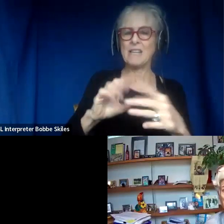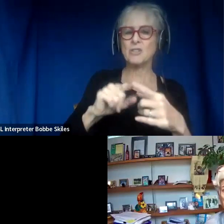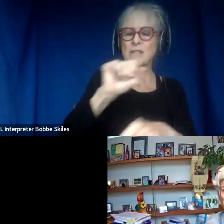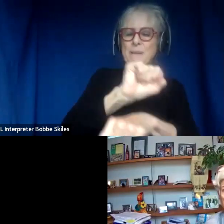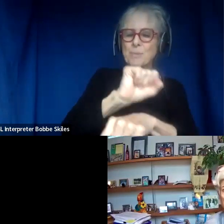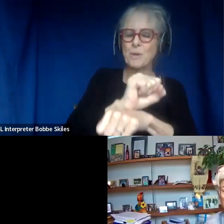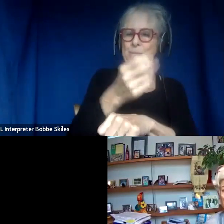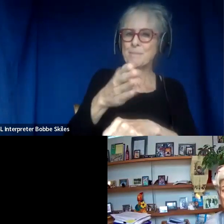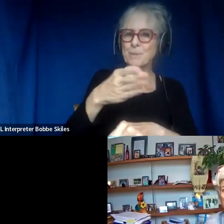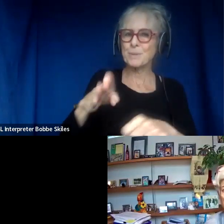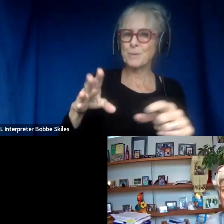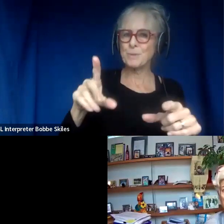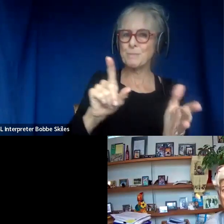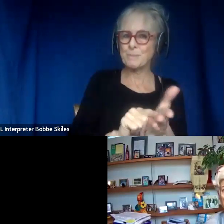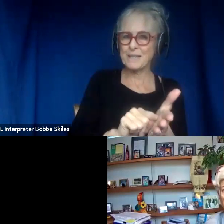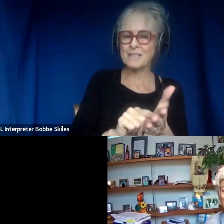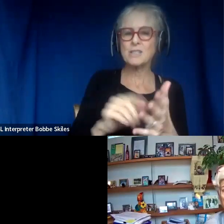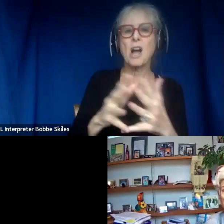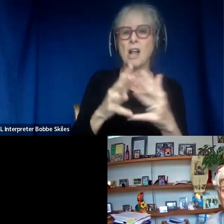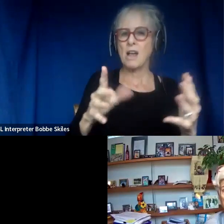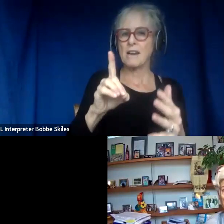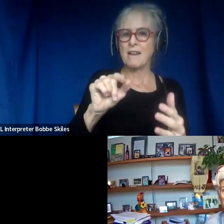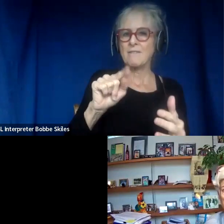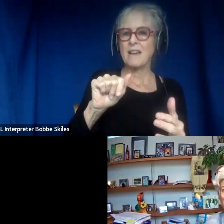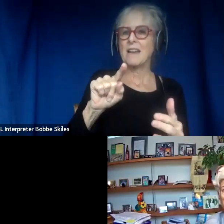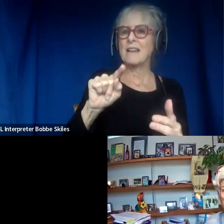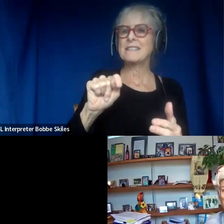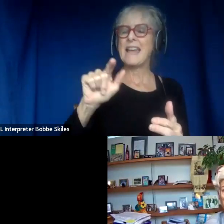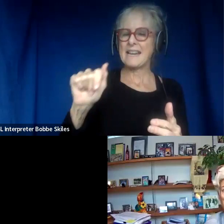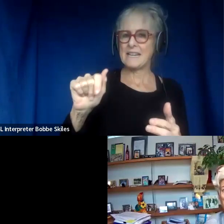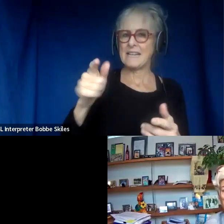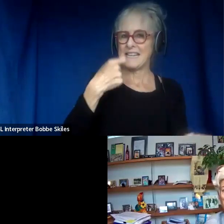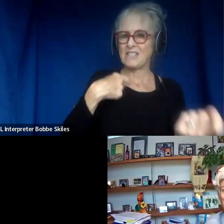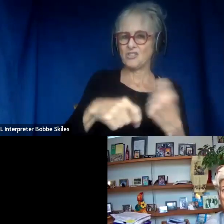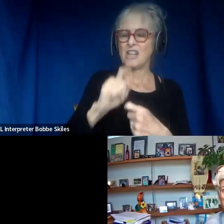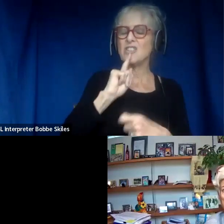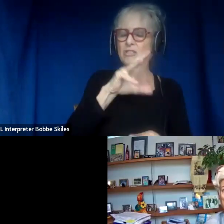blueprints, where a lot of this data exchange is involved.